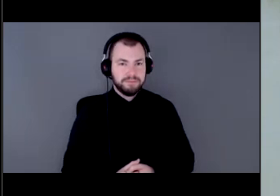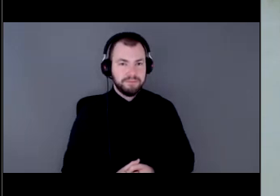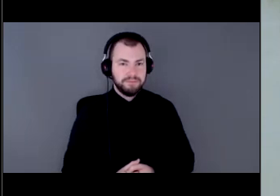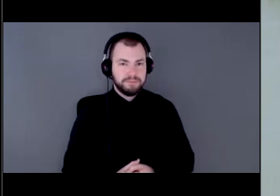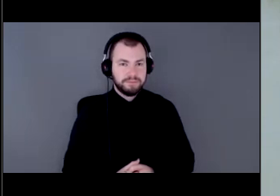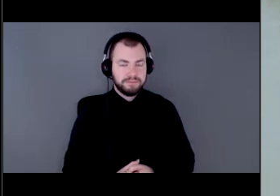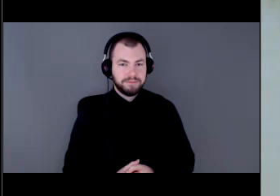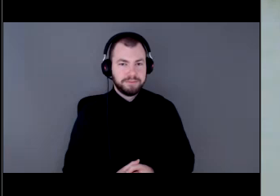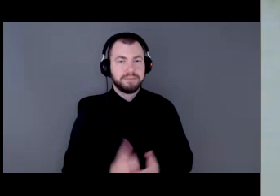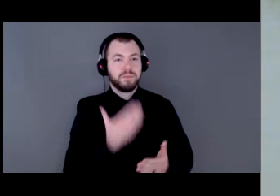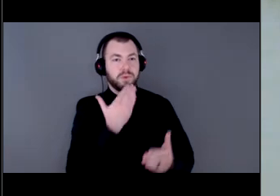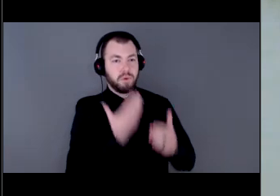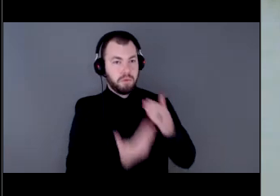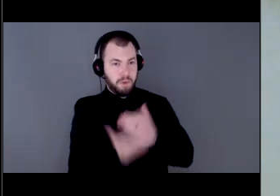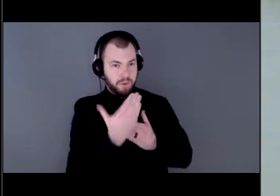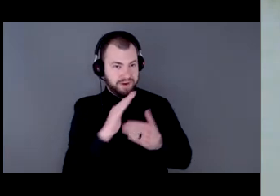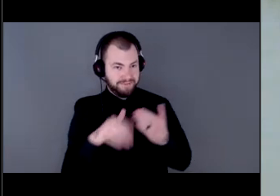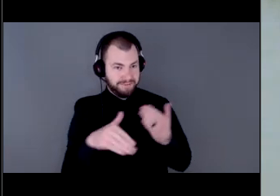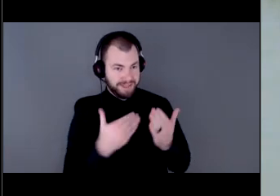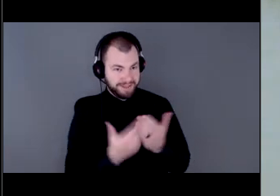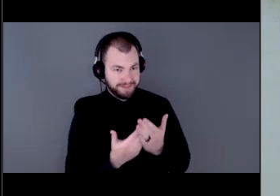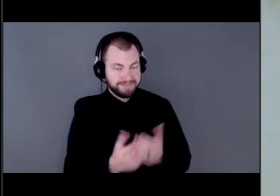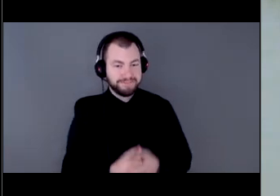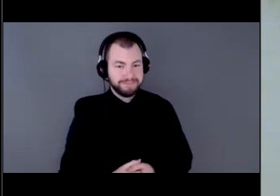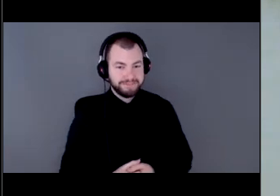Good morning, everyone.